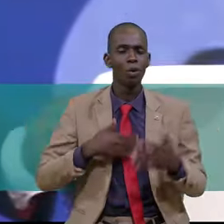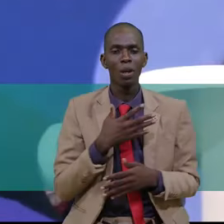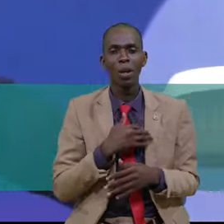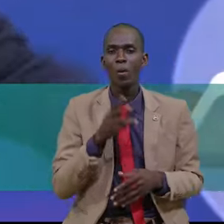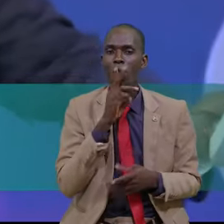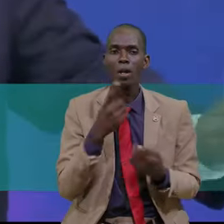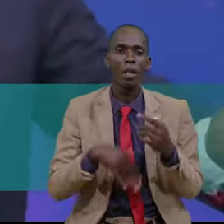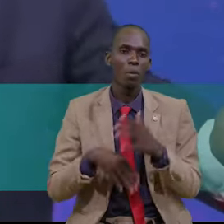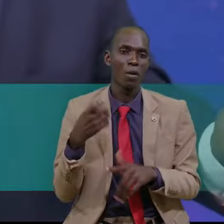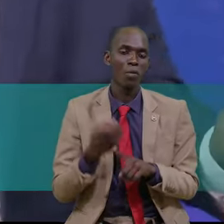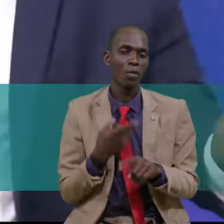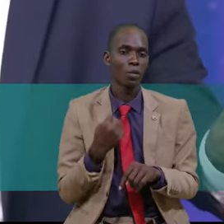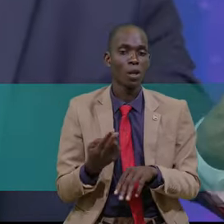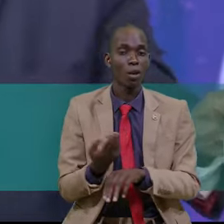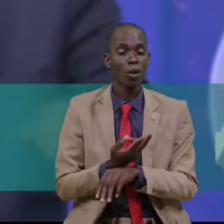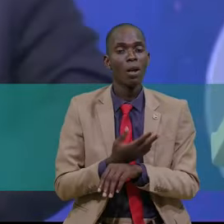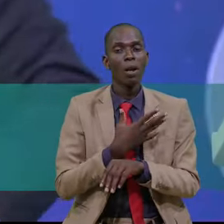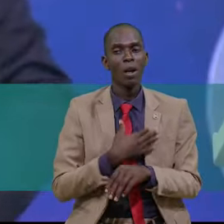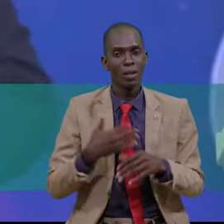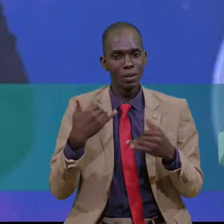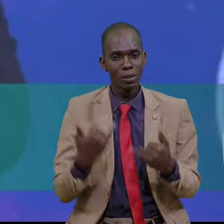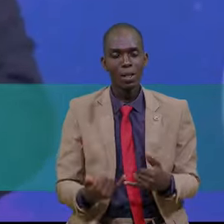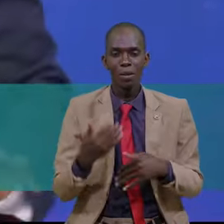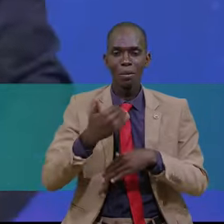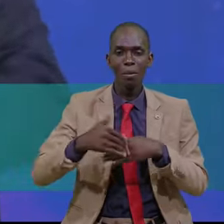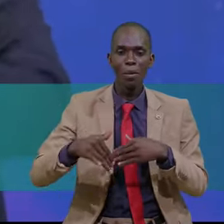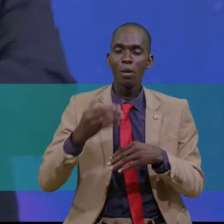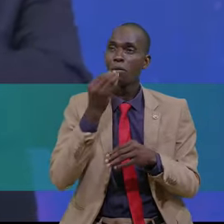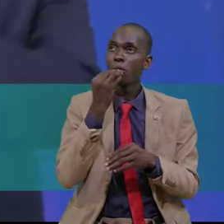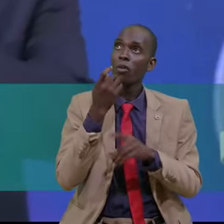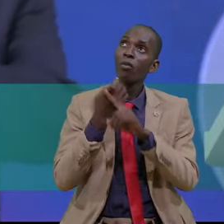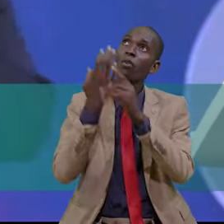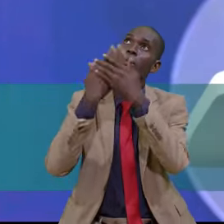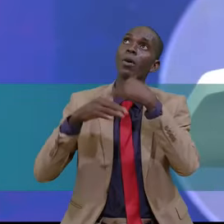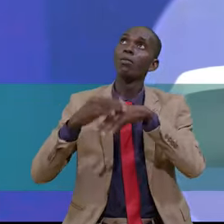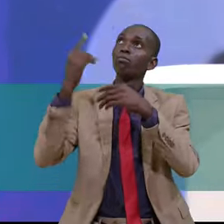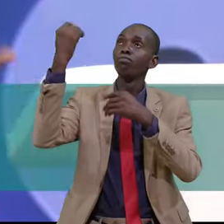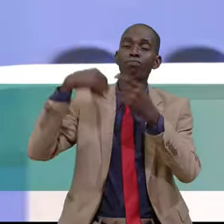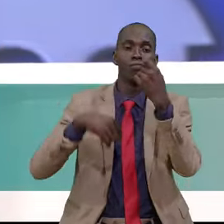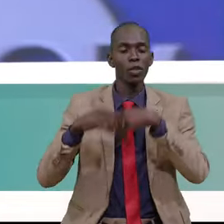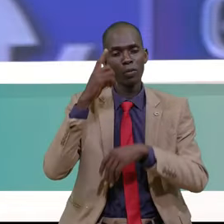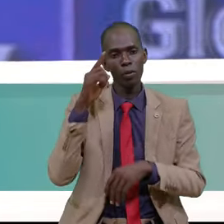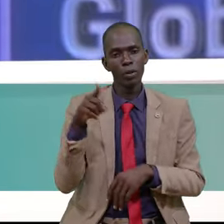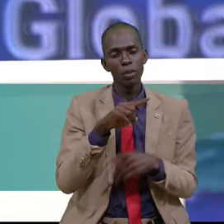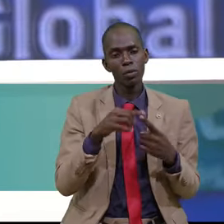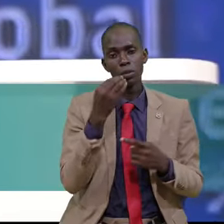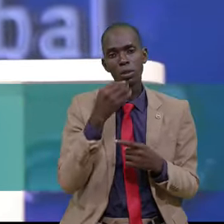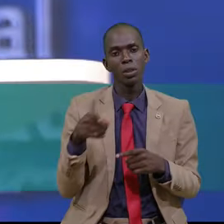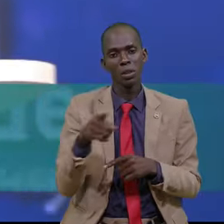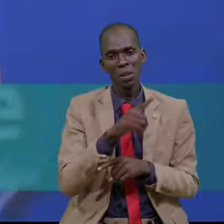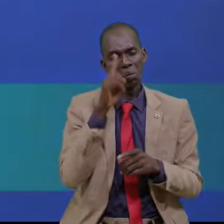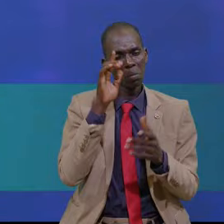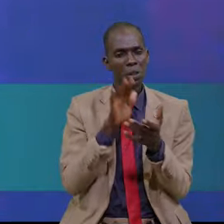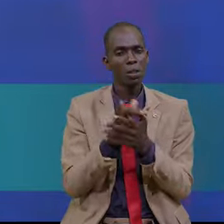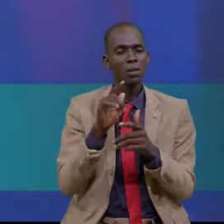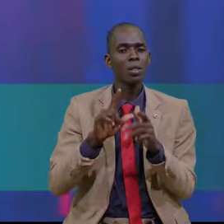and they believ and then Mana started coming from heaven and they believe but then later they said